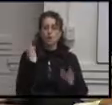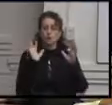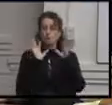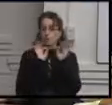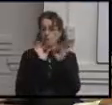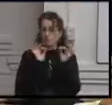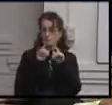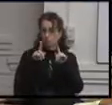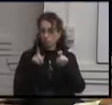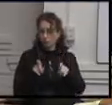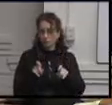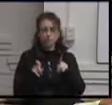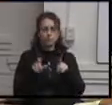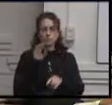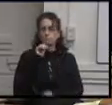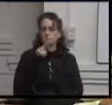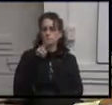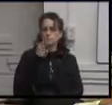Mr. Wilmette?